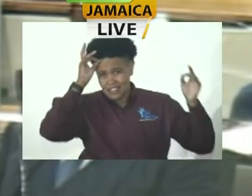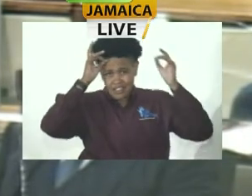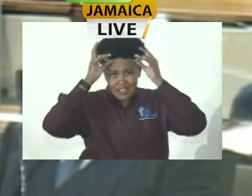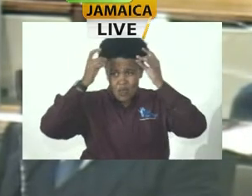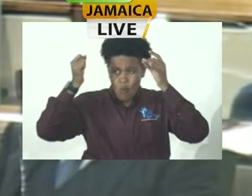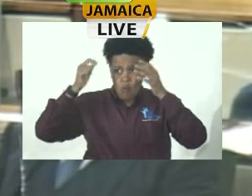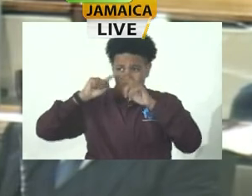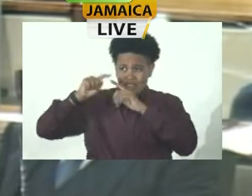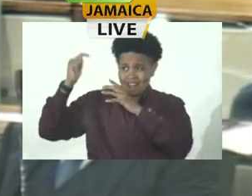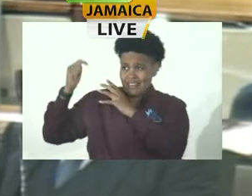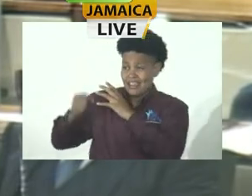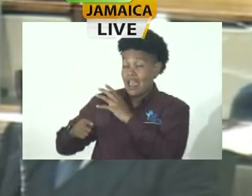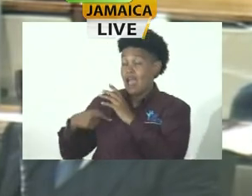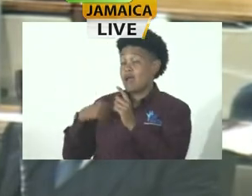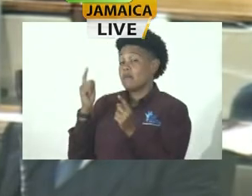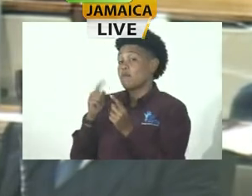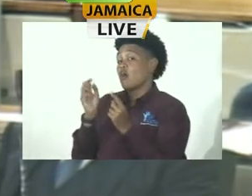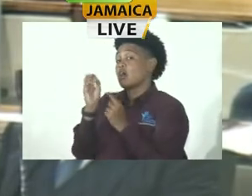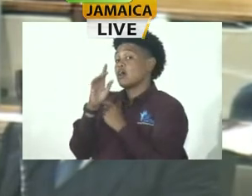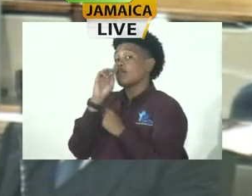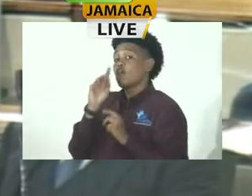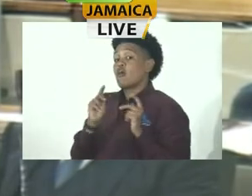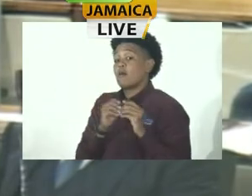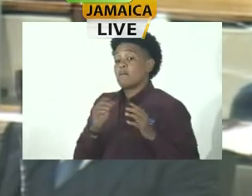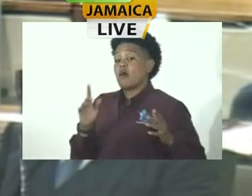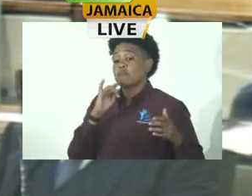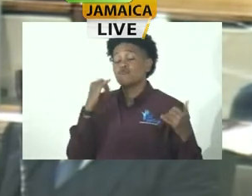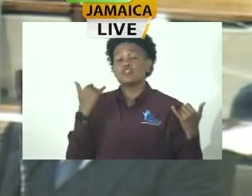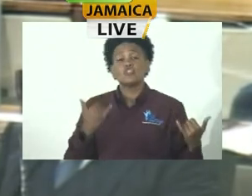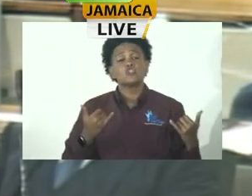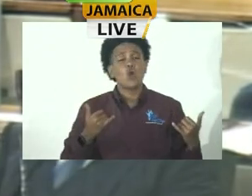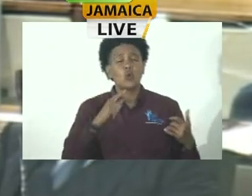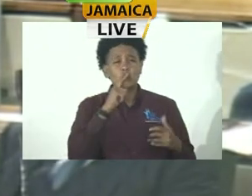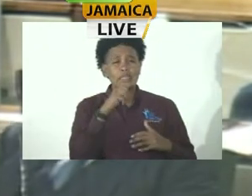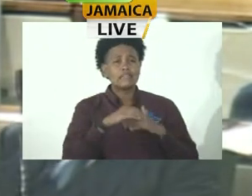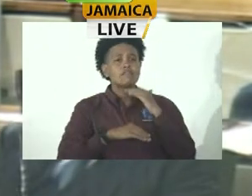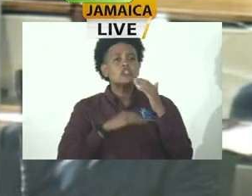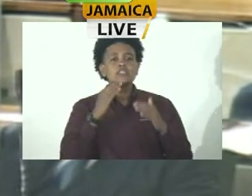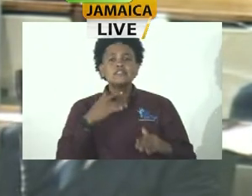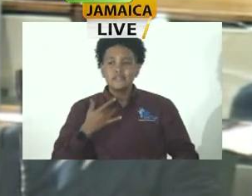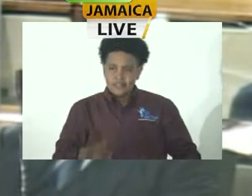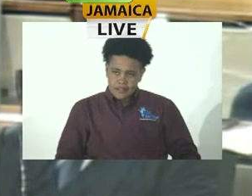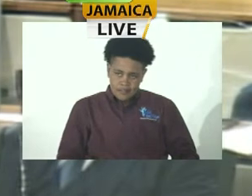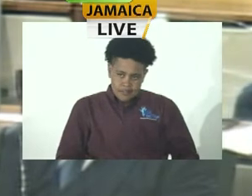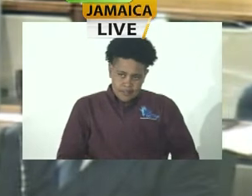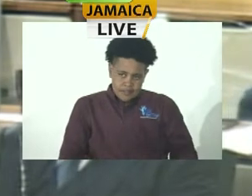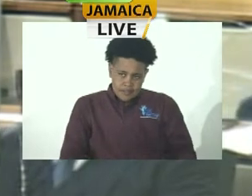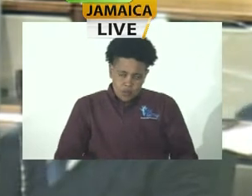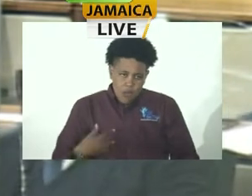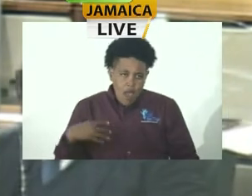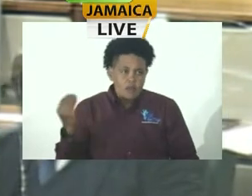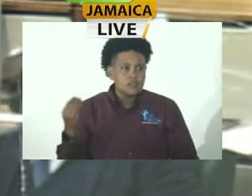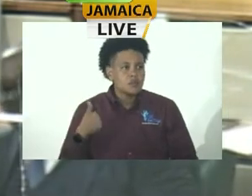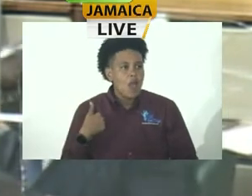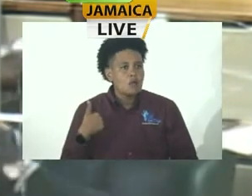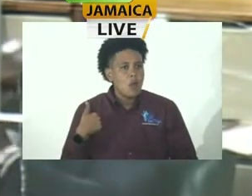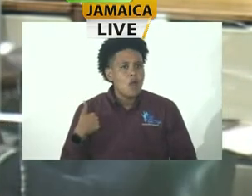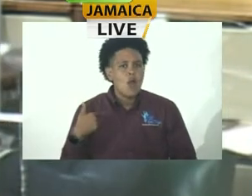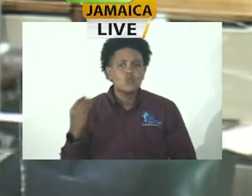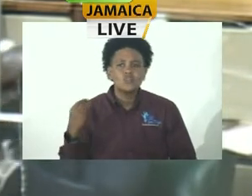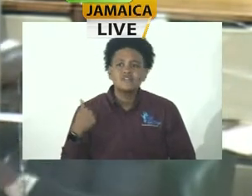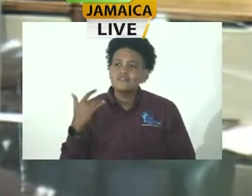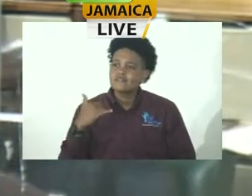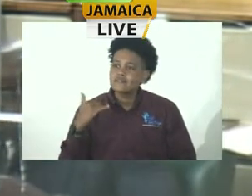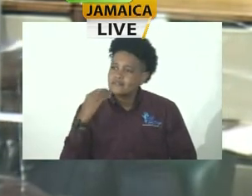point for the population that is now frustrated impatient who